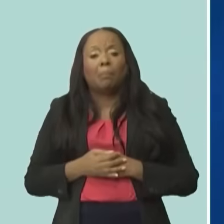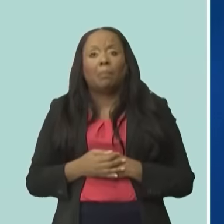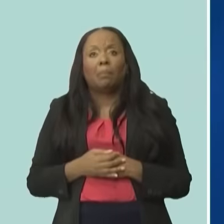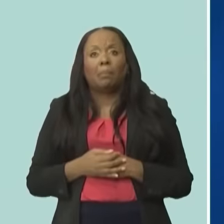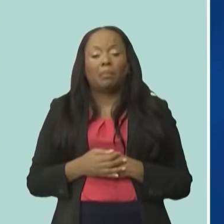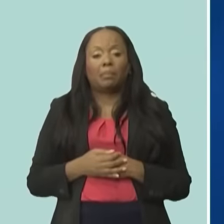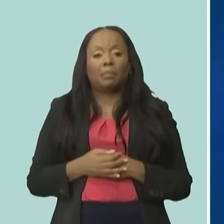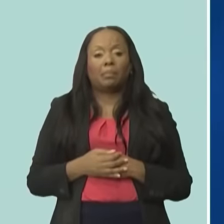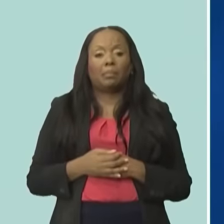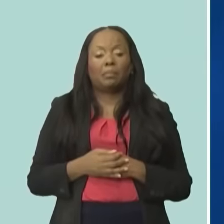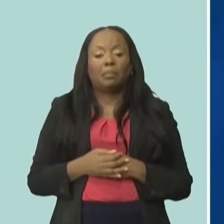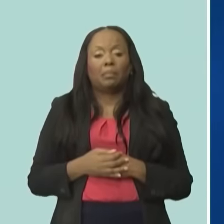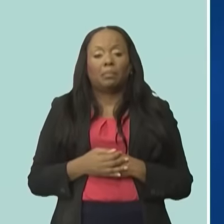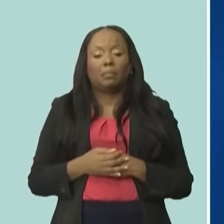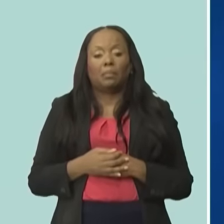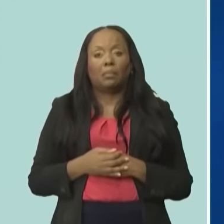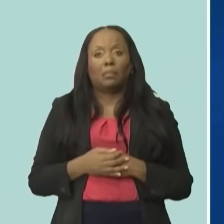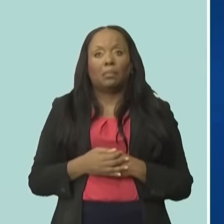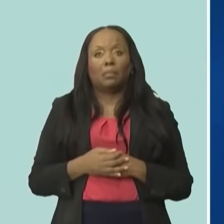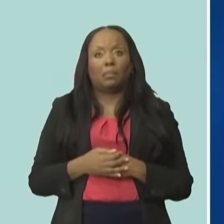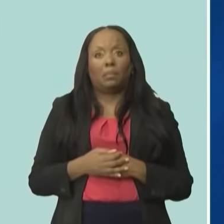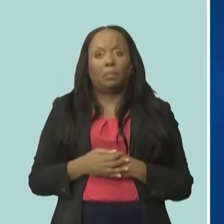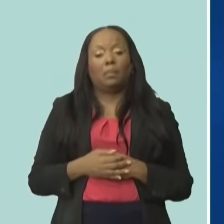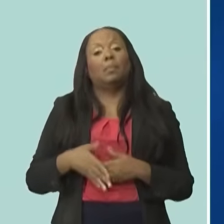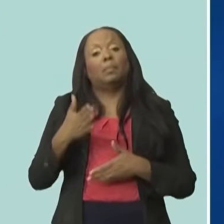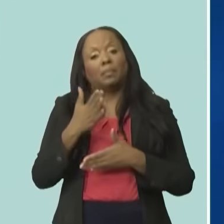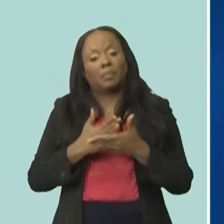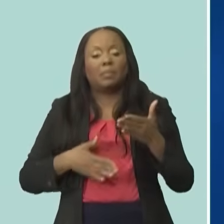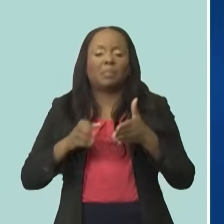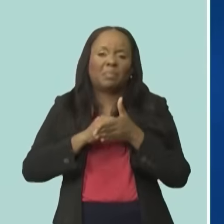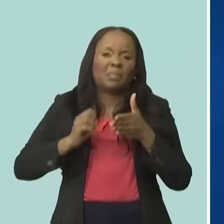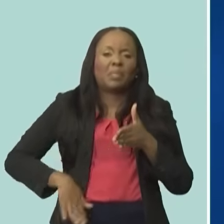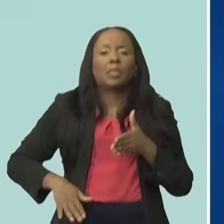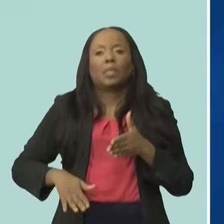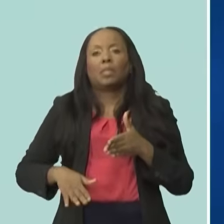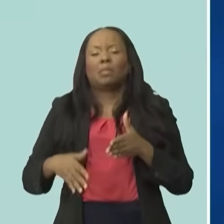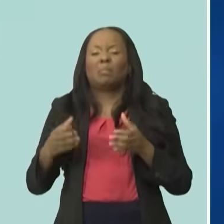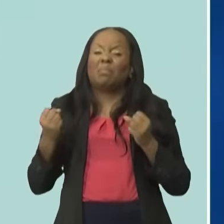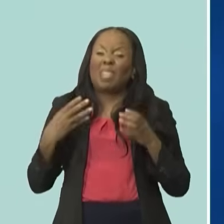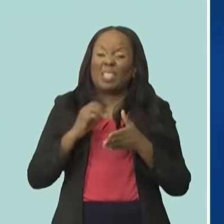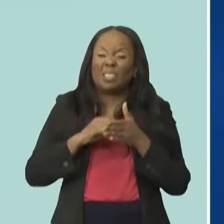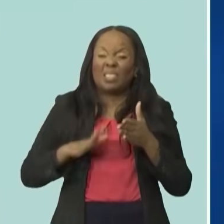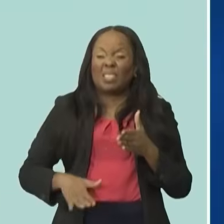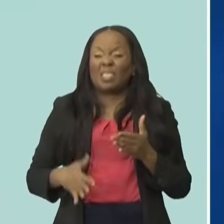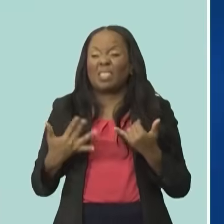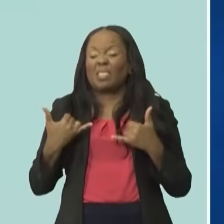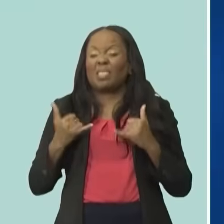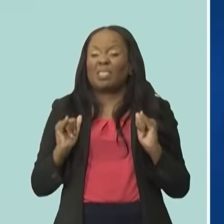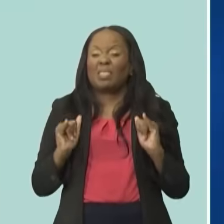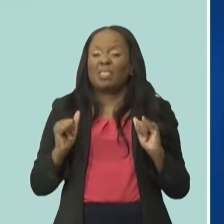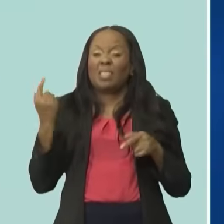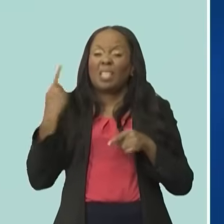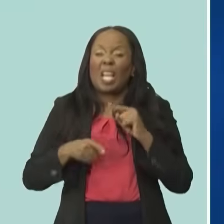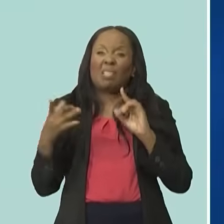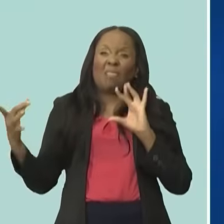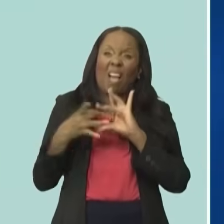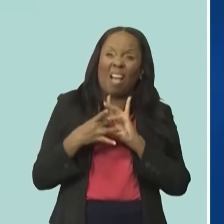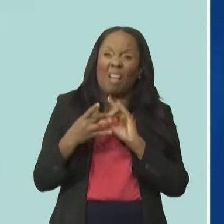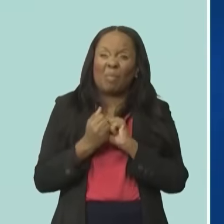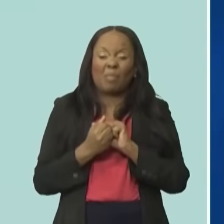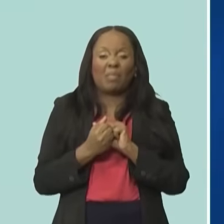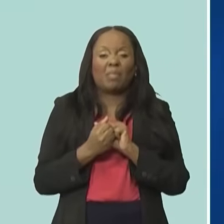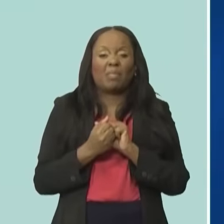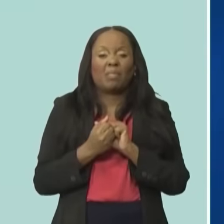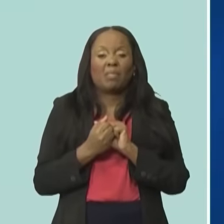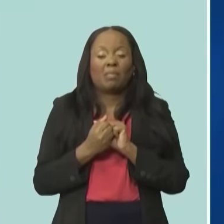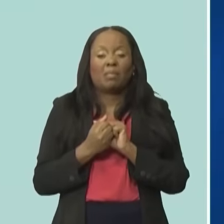Several students continue to experience extreme difficulty in applying knowledge and skills to new